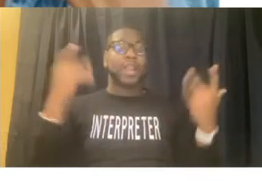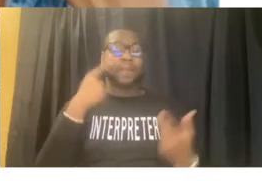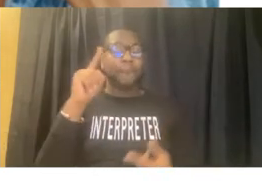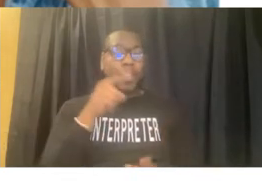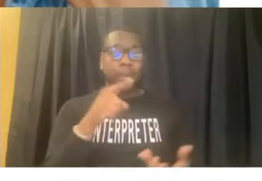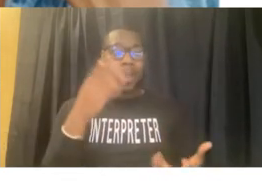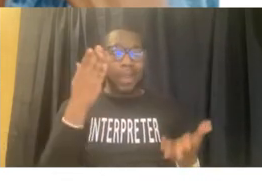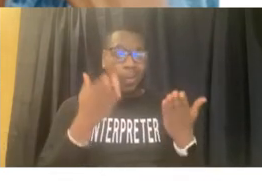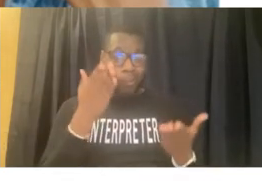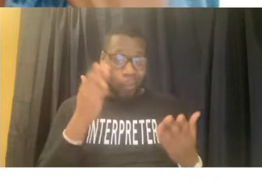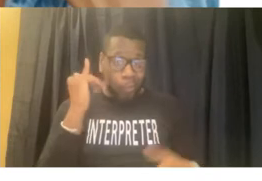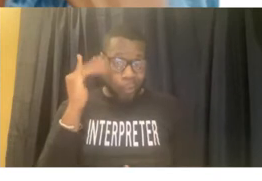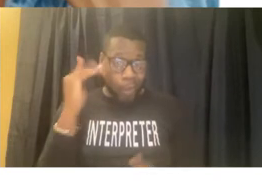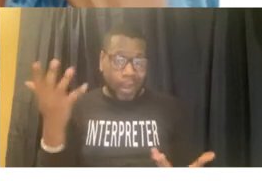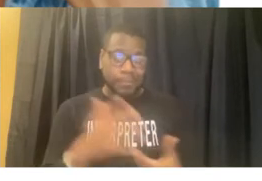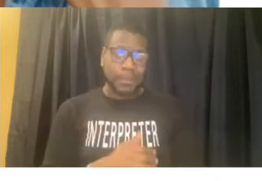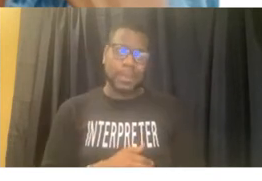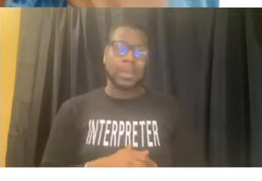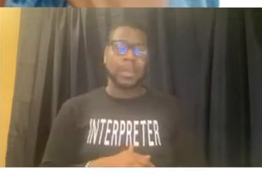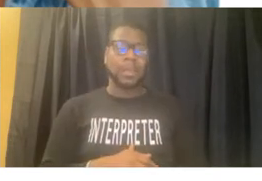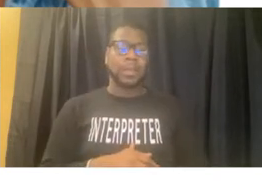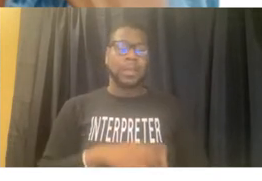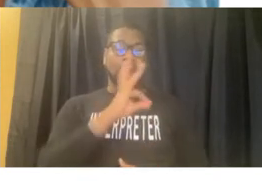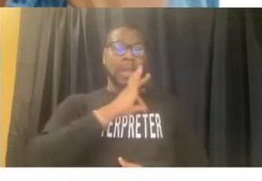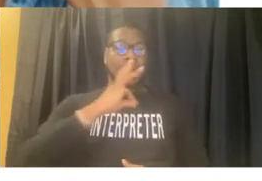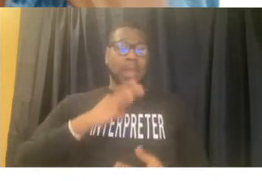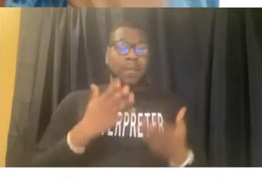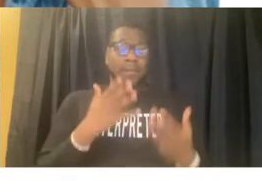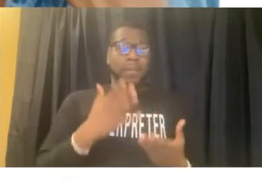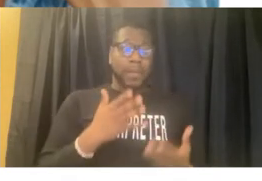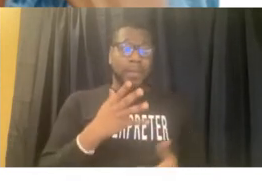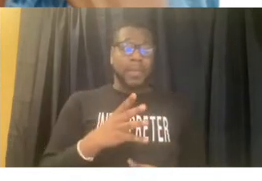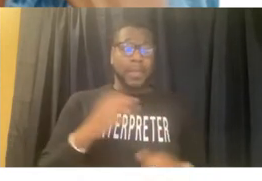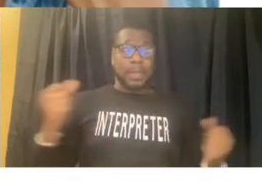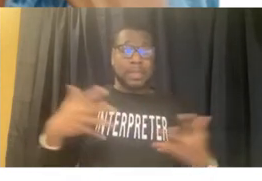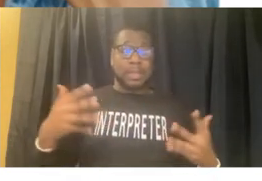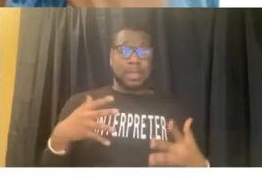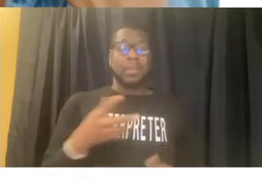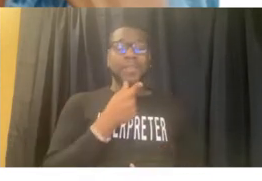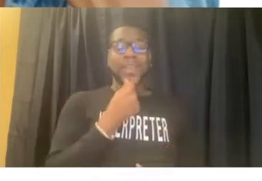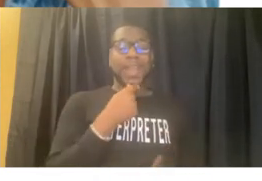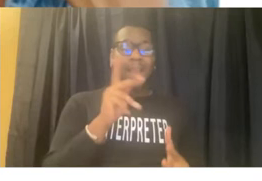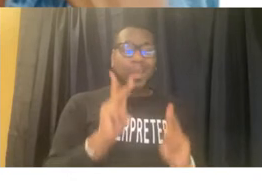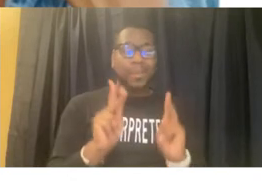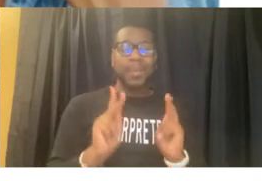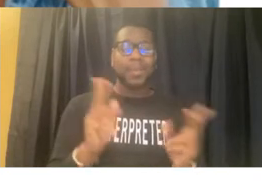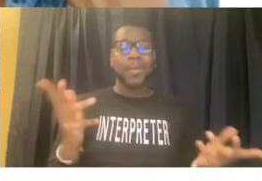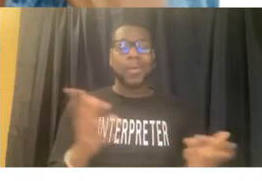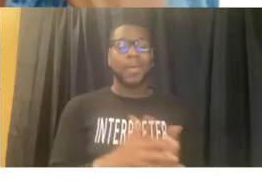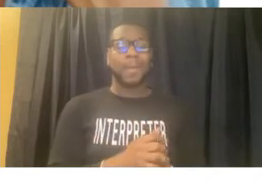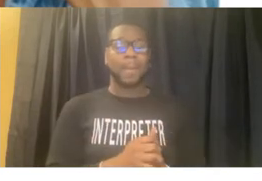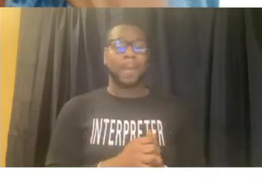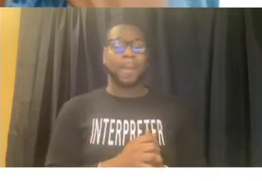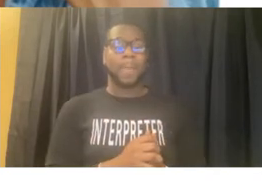known. Potential homophobia from the staff or service providers are from non-LGBTQ plus survivors of